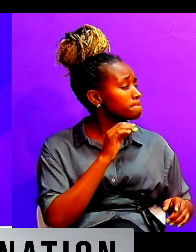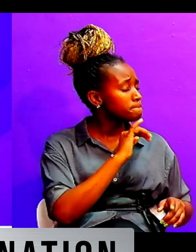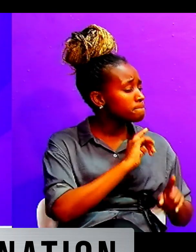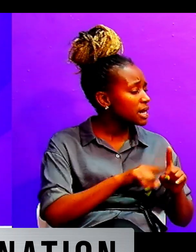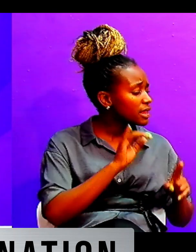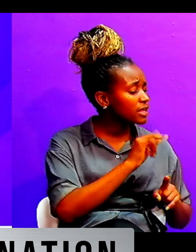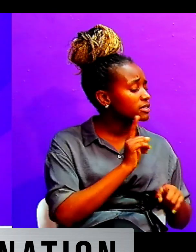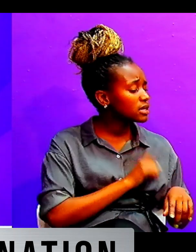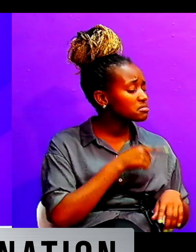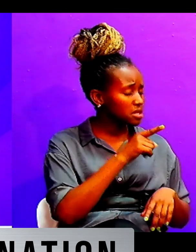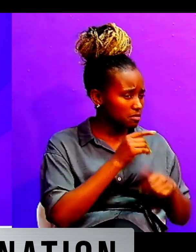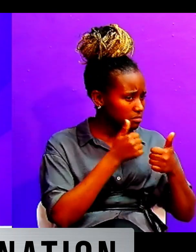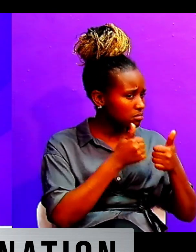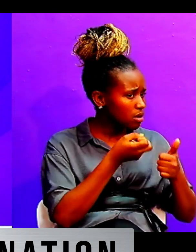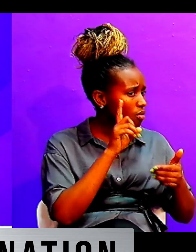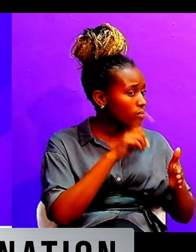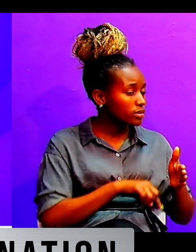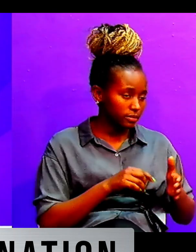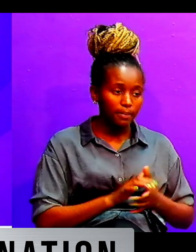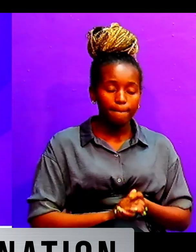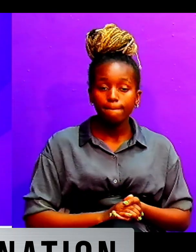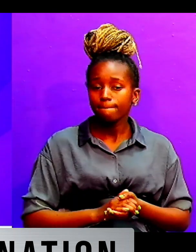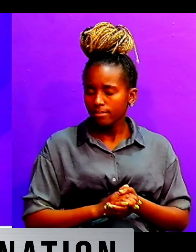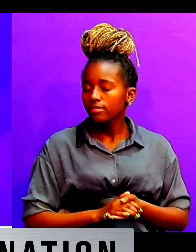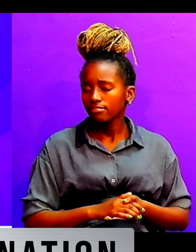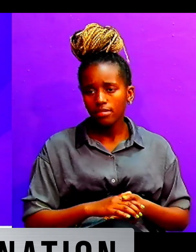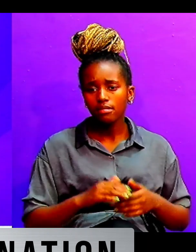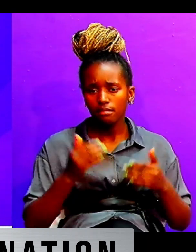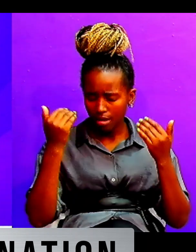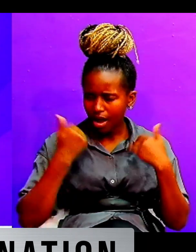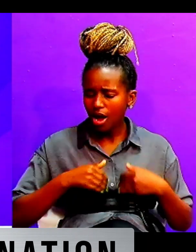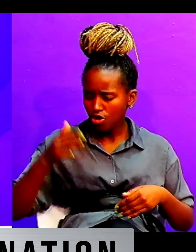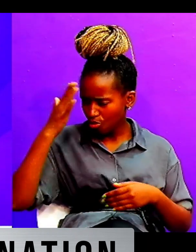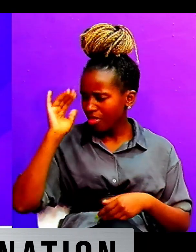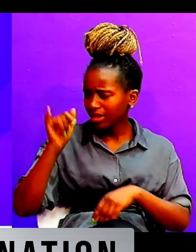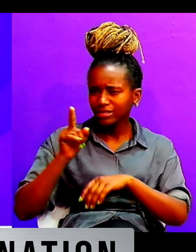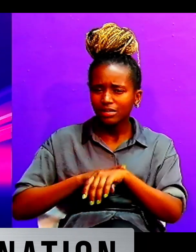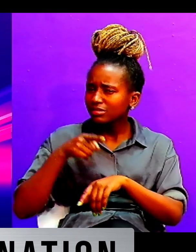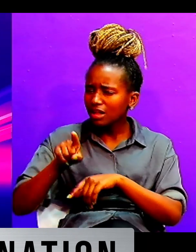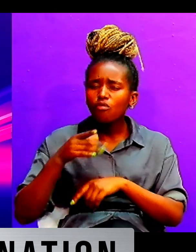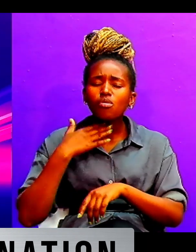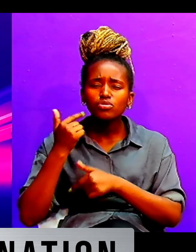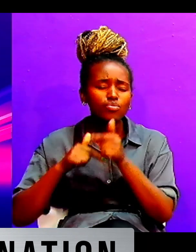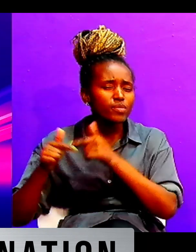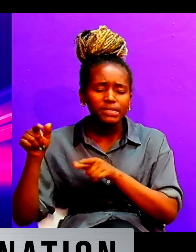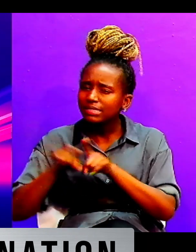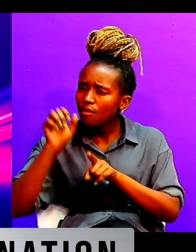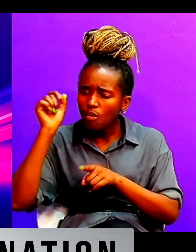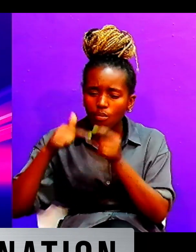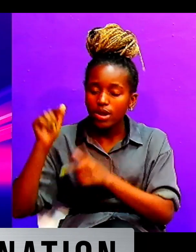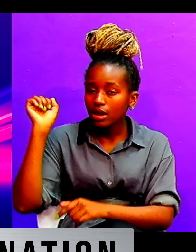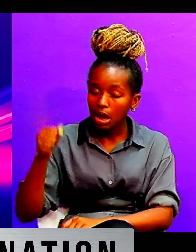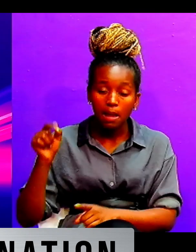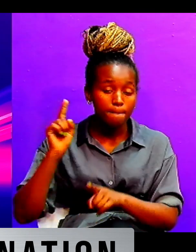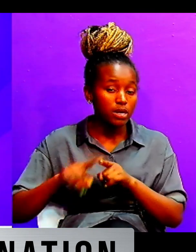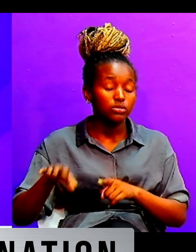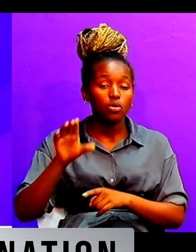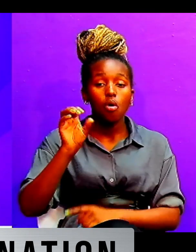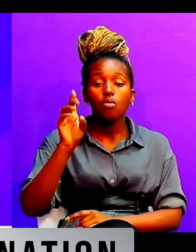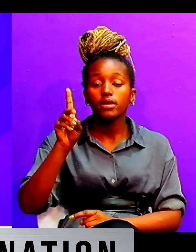the one taking it, right? Yes. Yes. But then ODM ended up